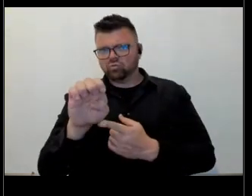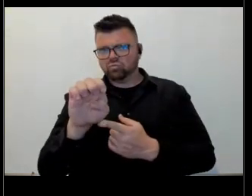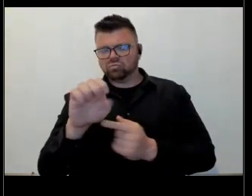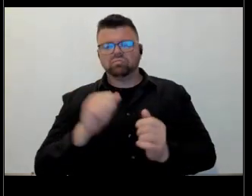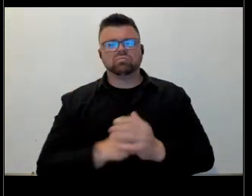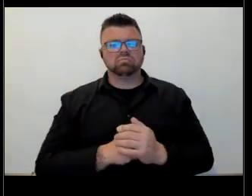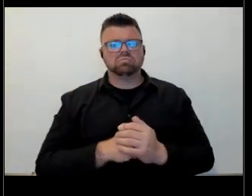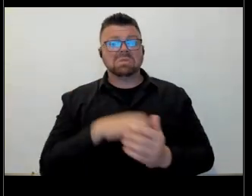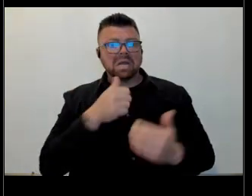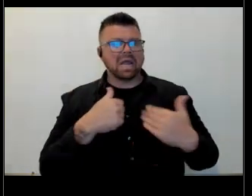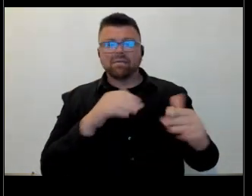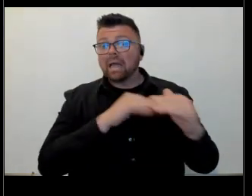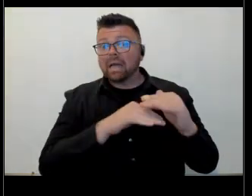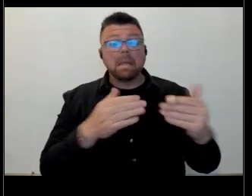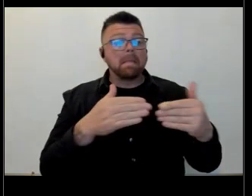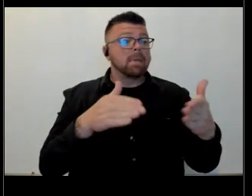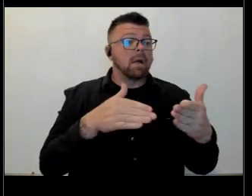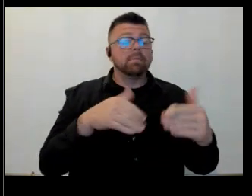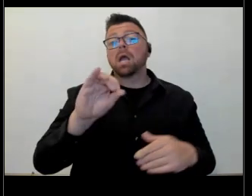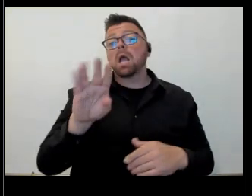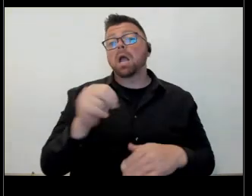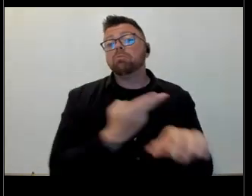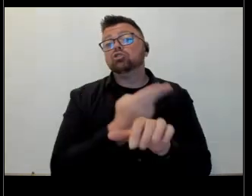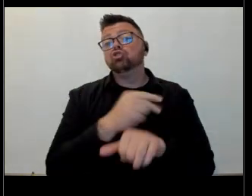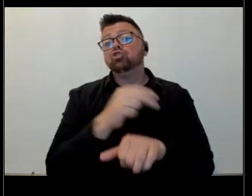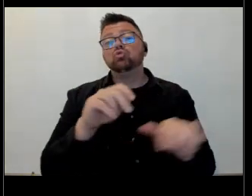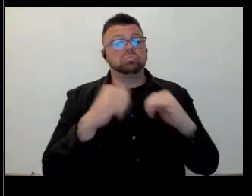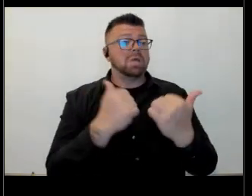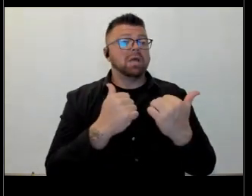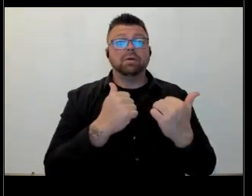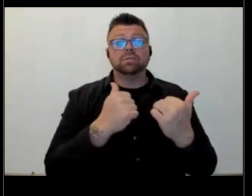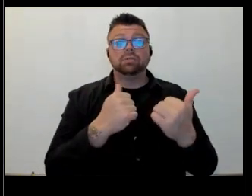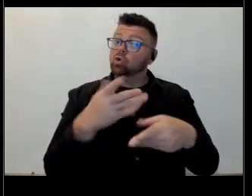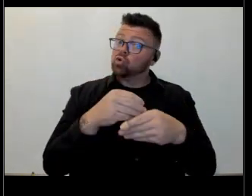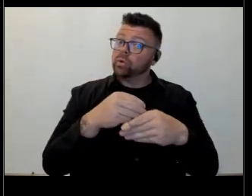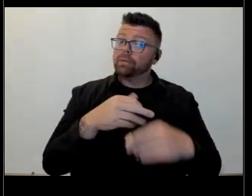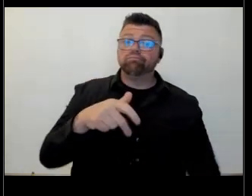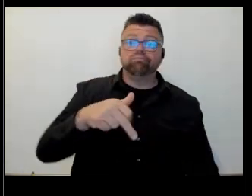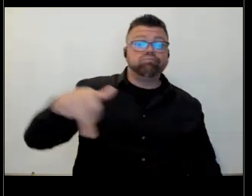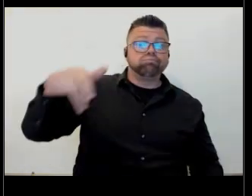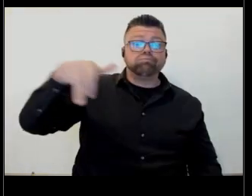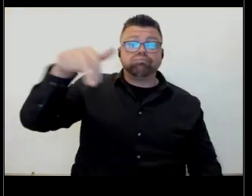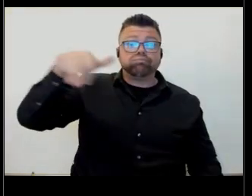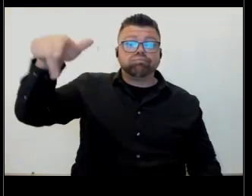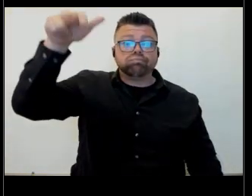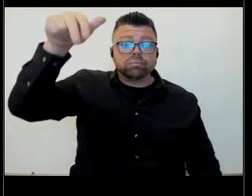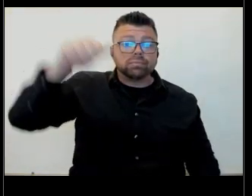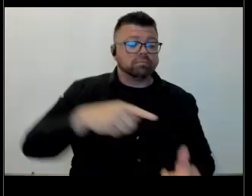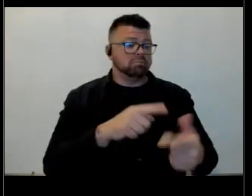public and common use areas, including the stairs going up, the halls,